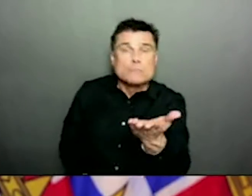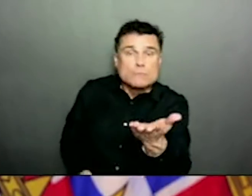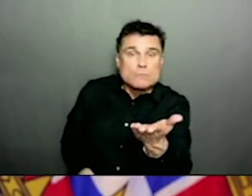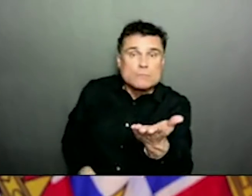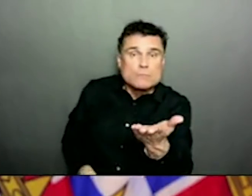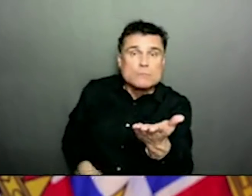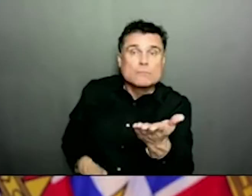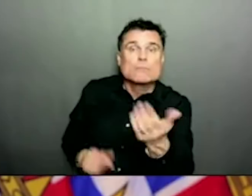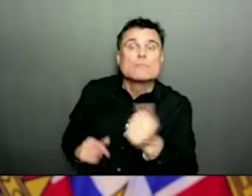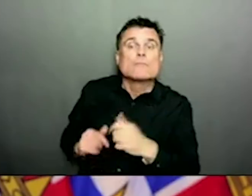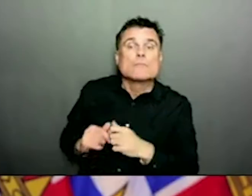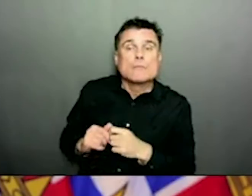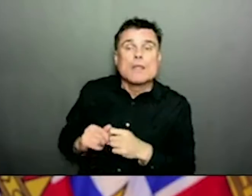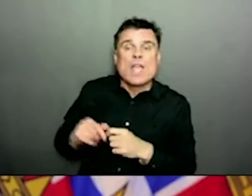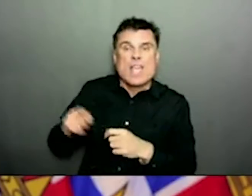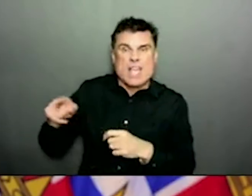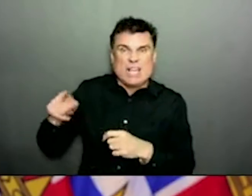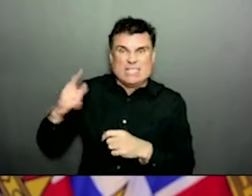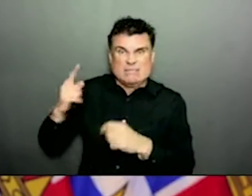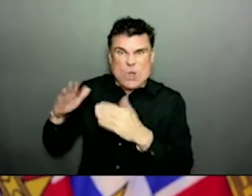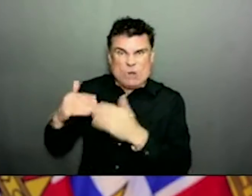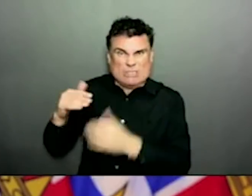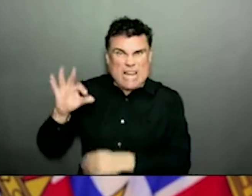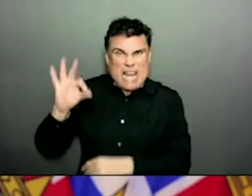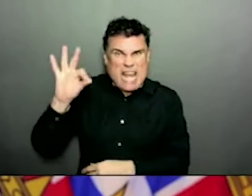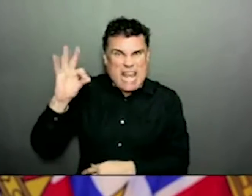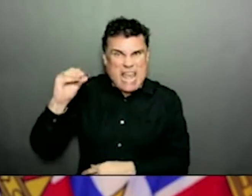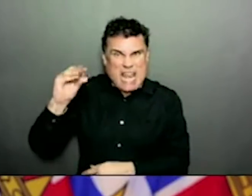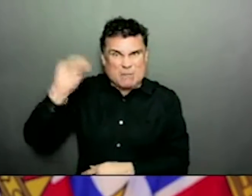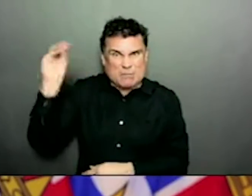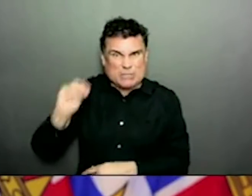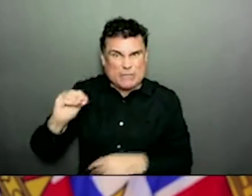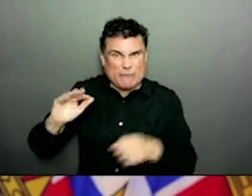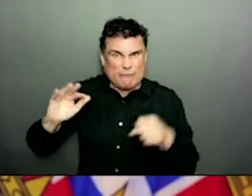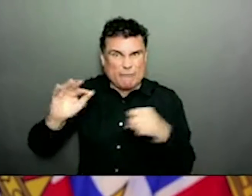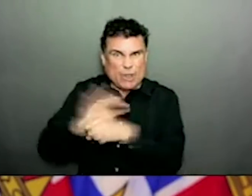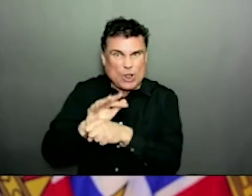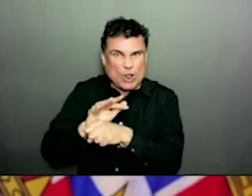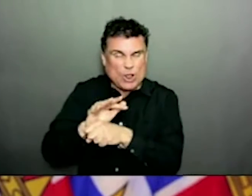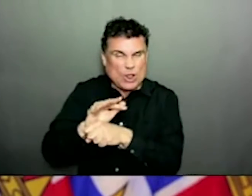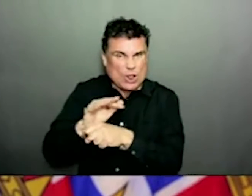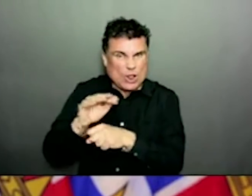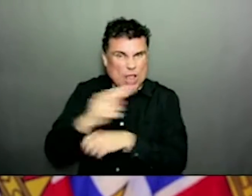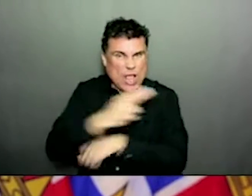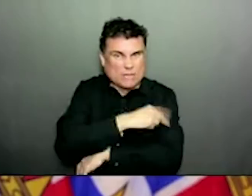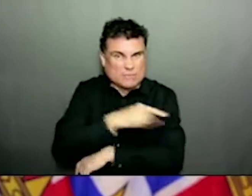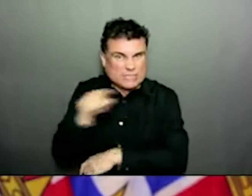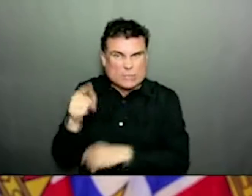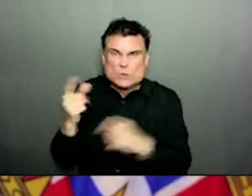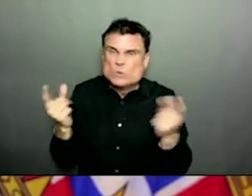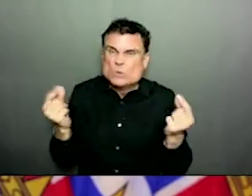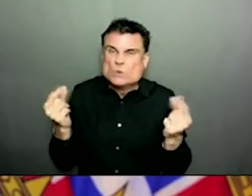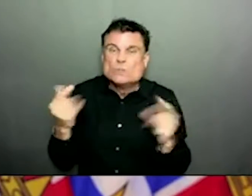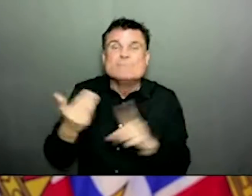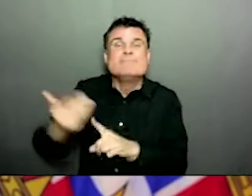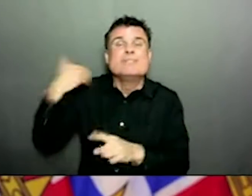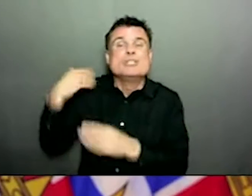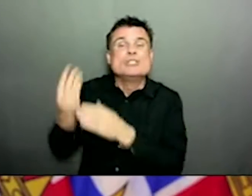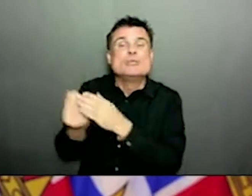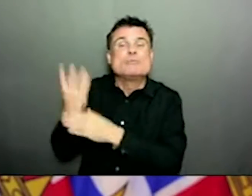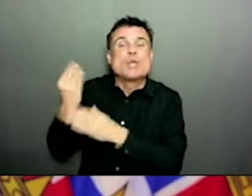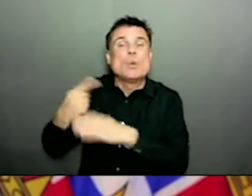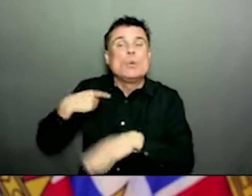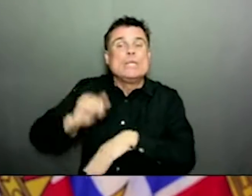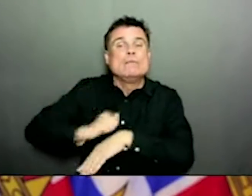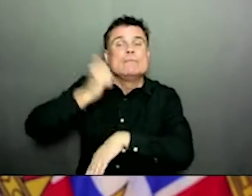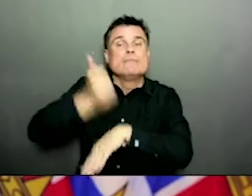the field hospital that was set up at the Vancouver Convention Centre back in the spring? And if we could also please get an answer in French. Yeah,